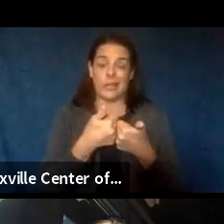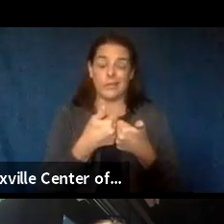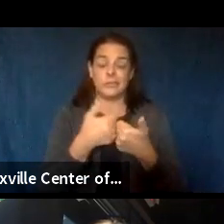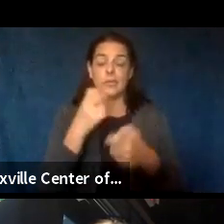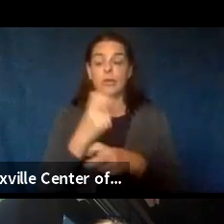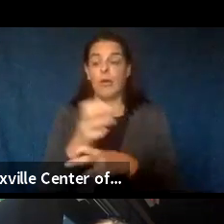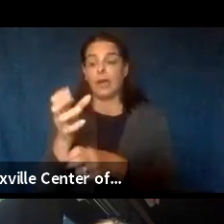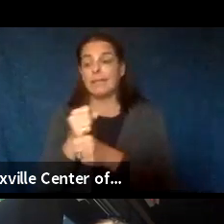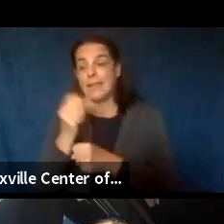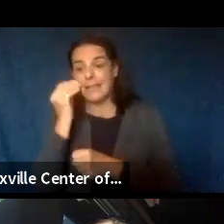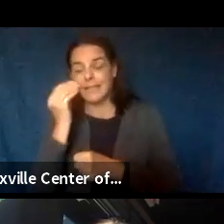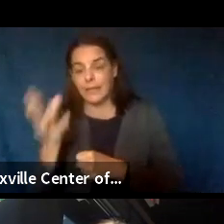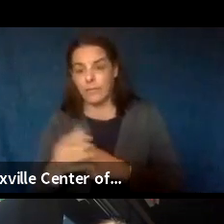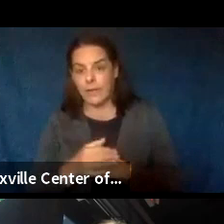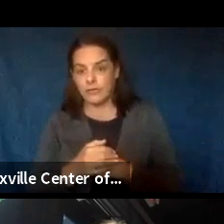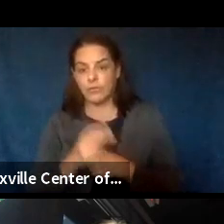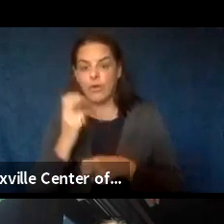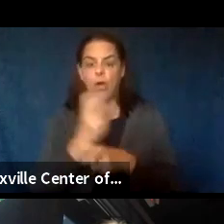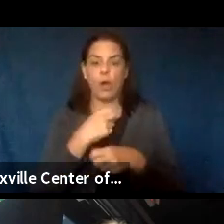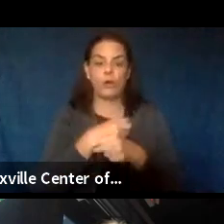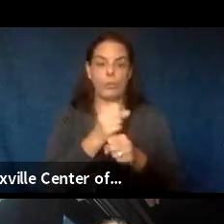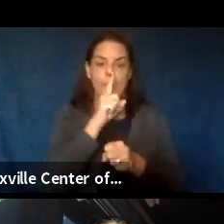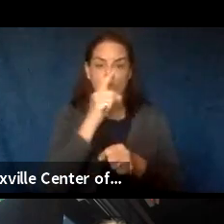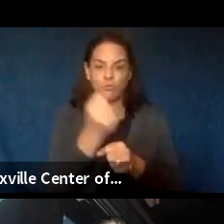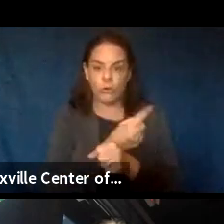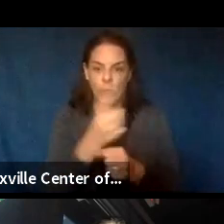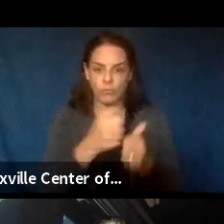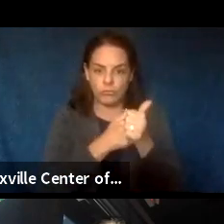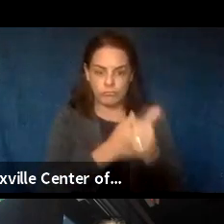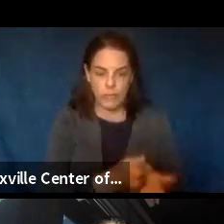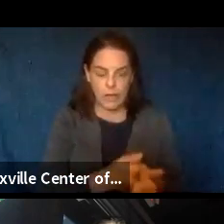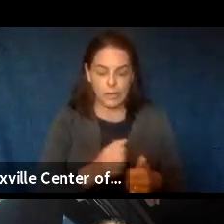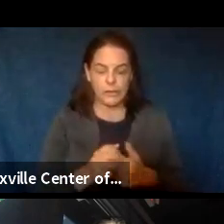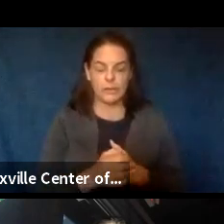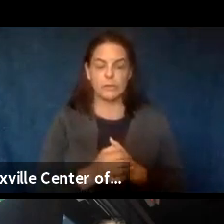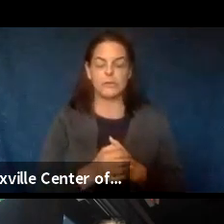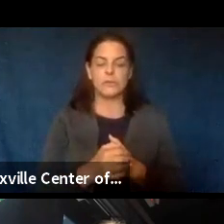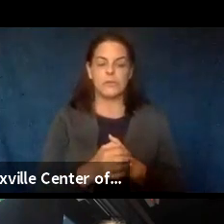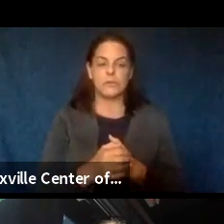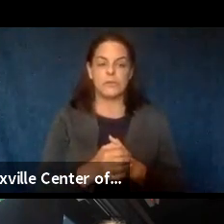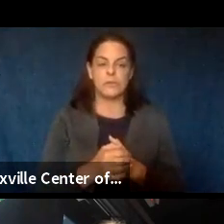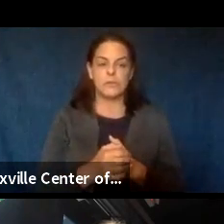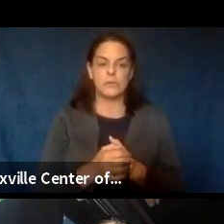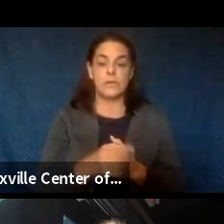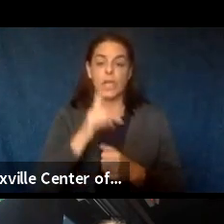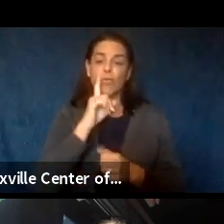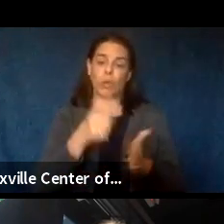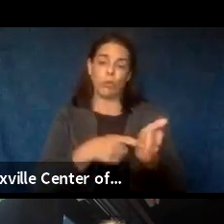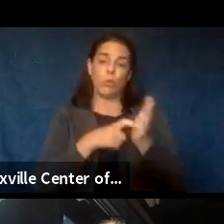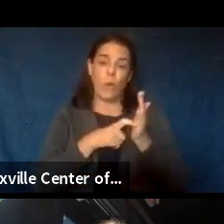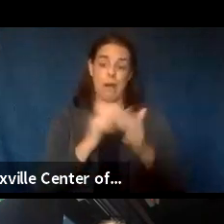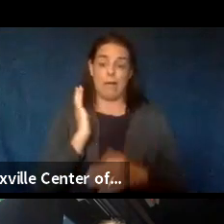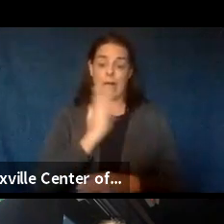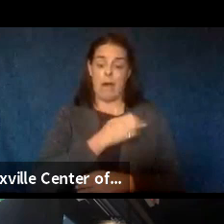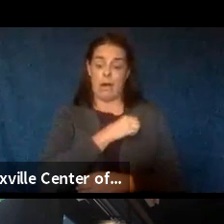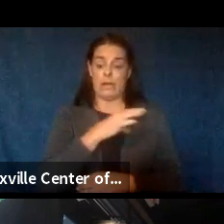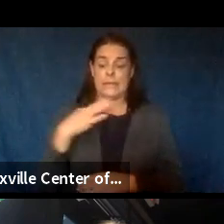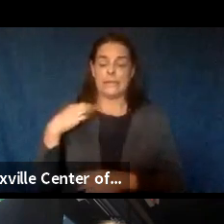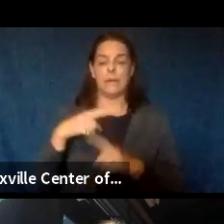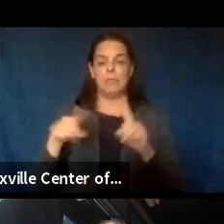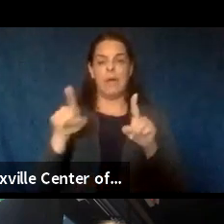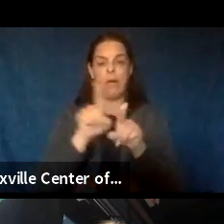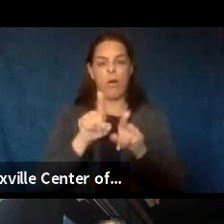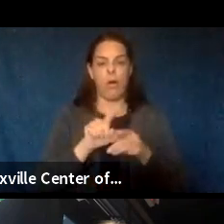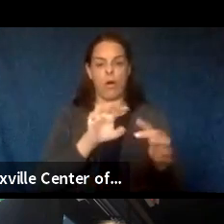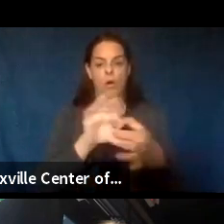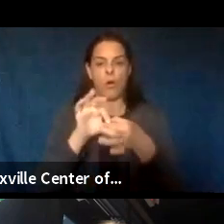to ensure compliance. It really requires, not just our staff, but also cooperation with others